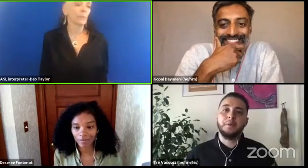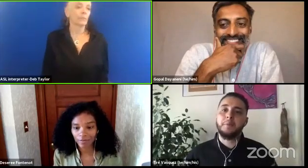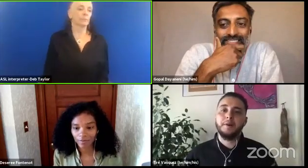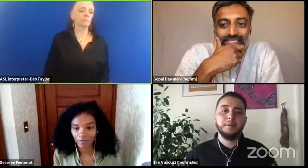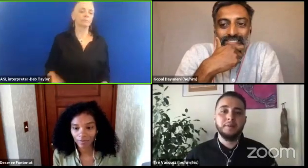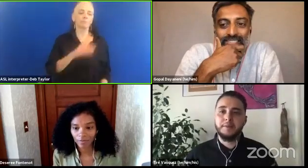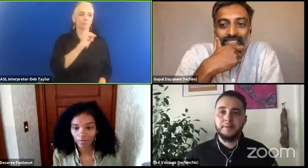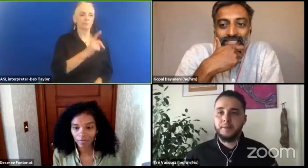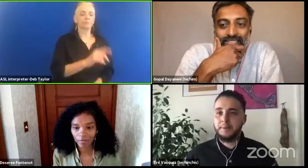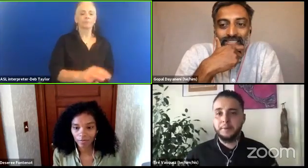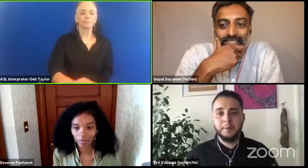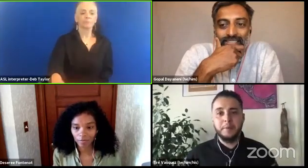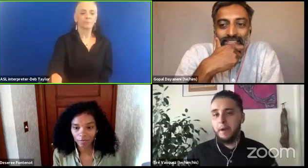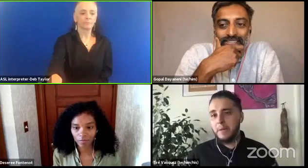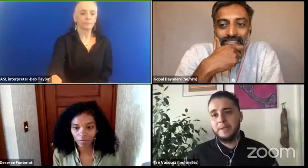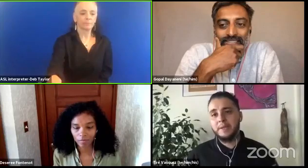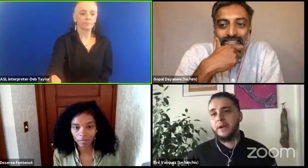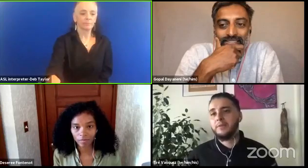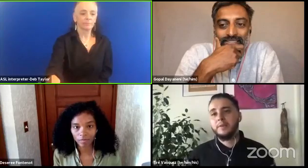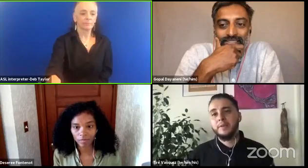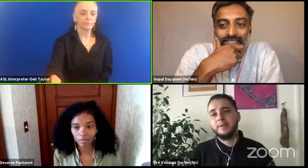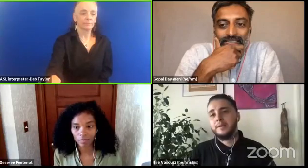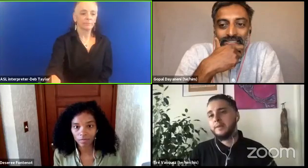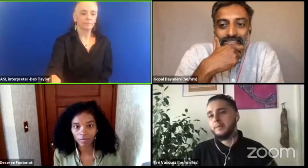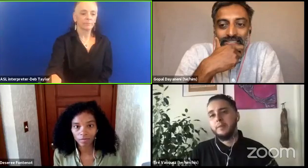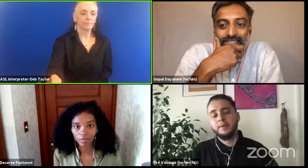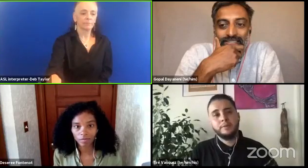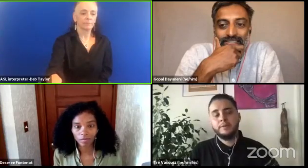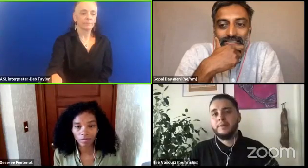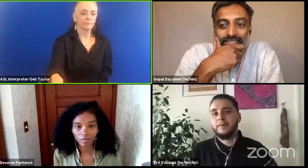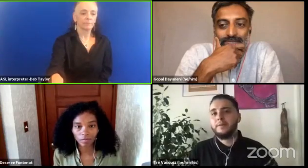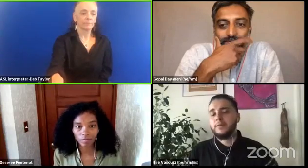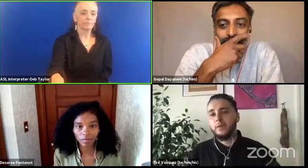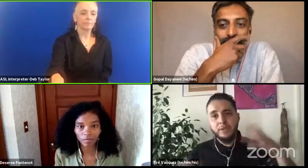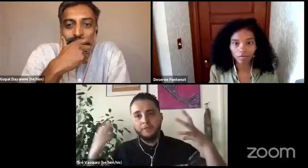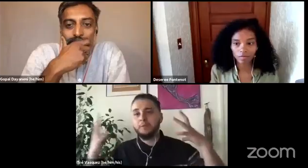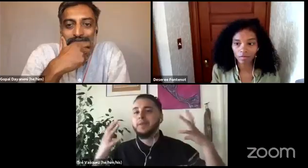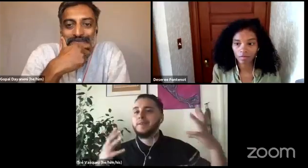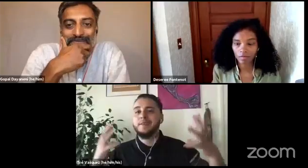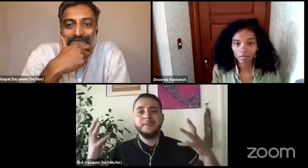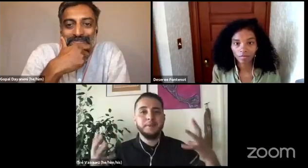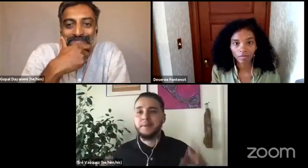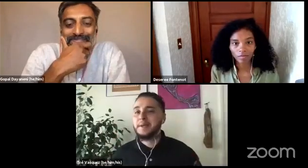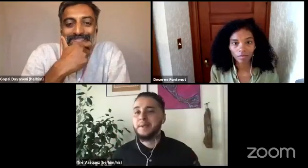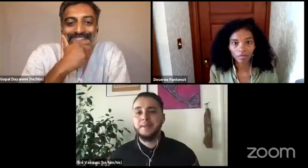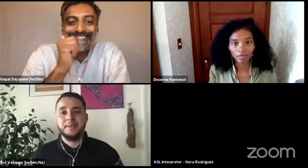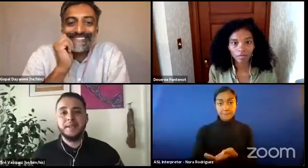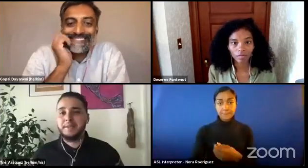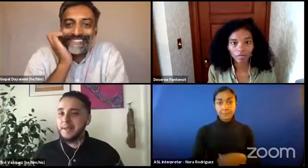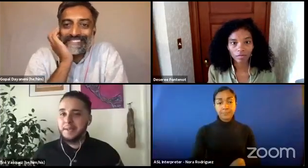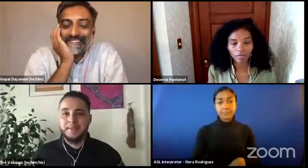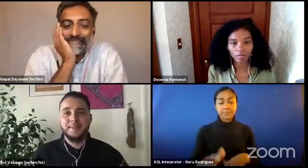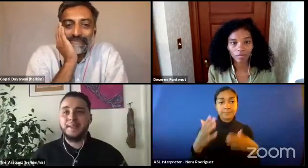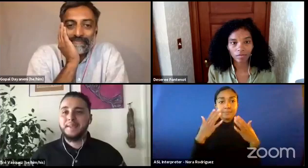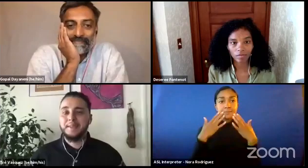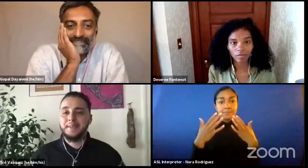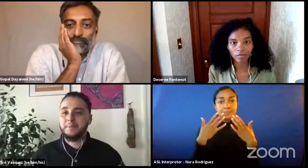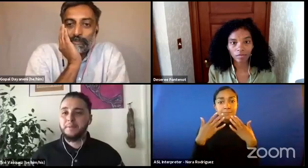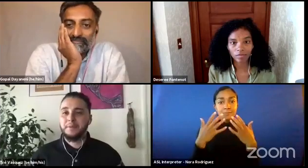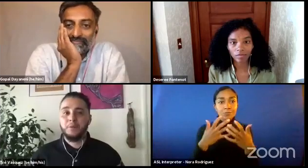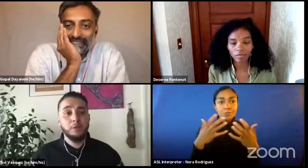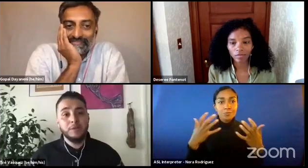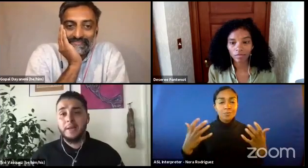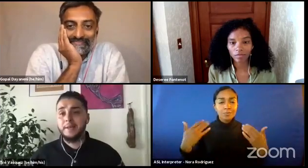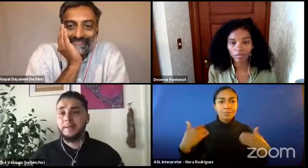Deseree and Gopal. Just amazing conversation. So much information to digest and take in.